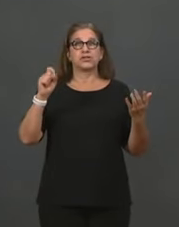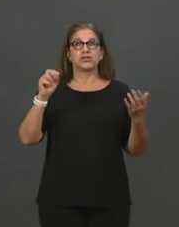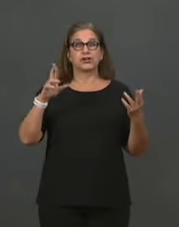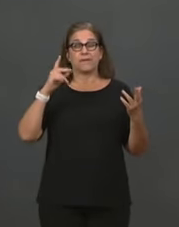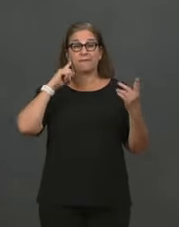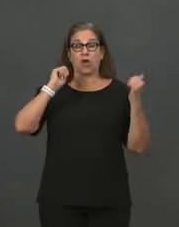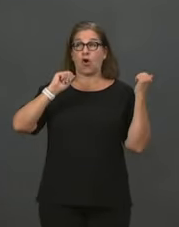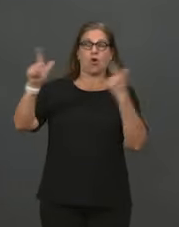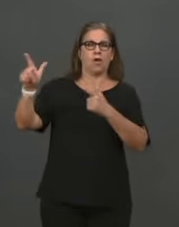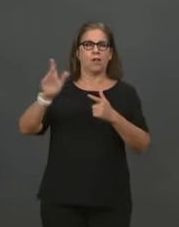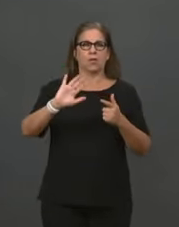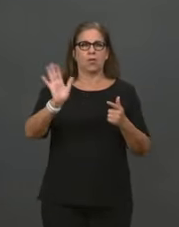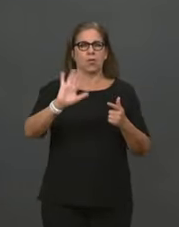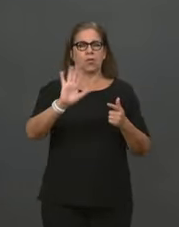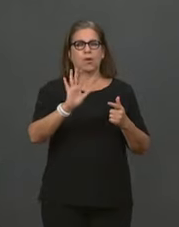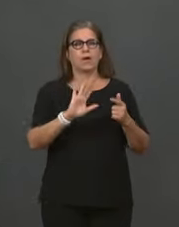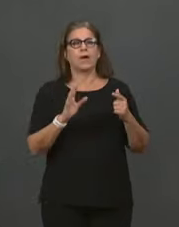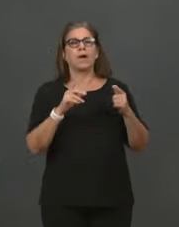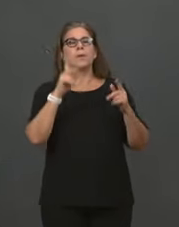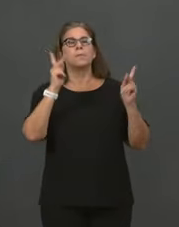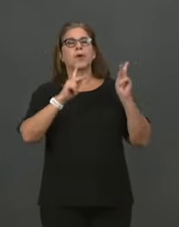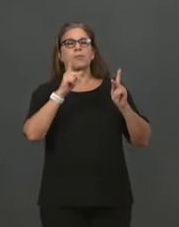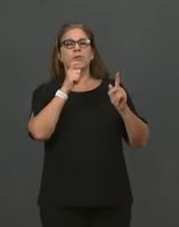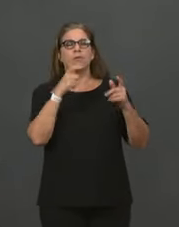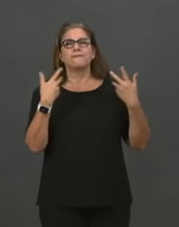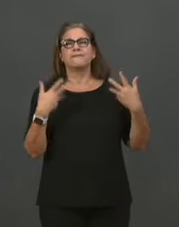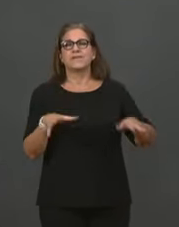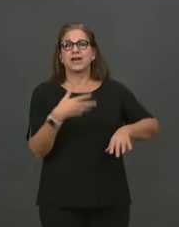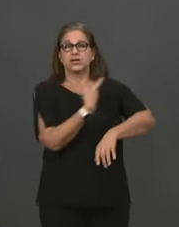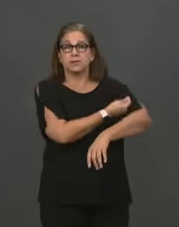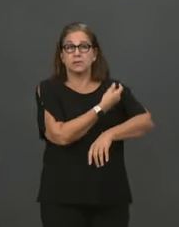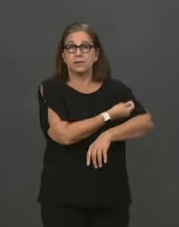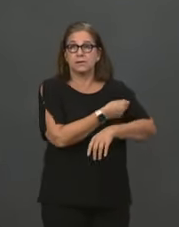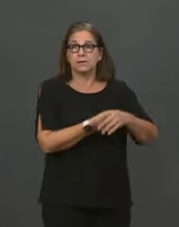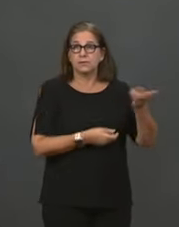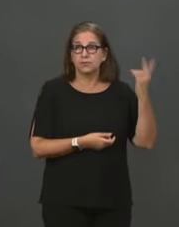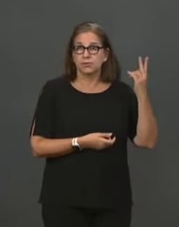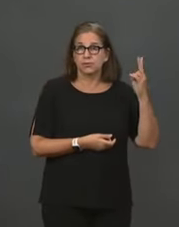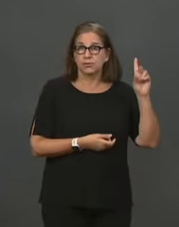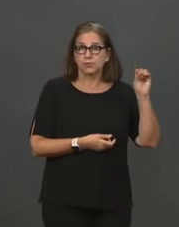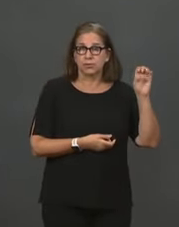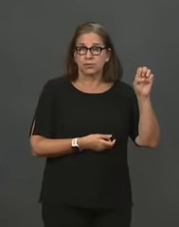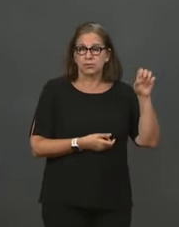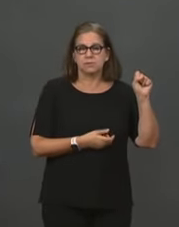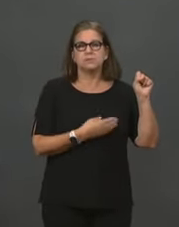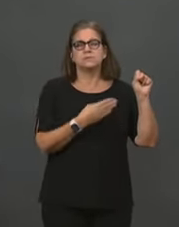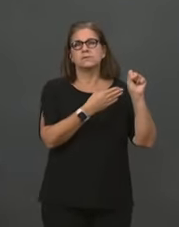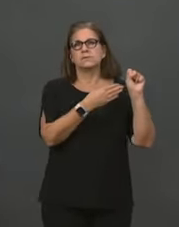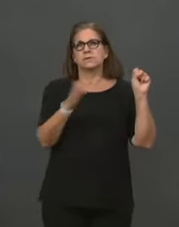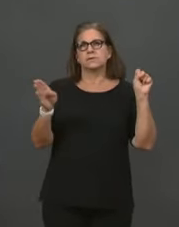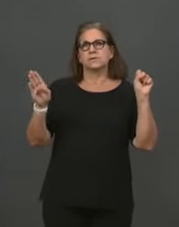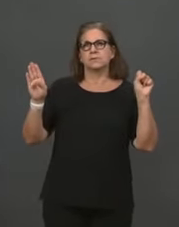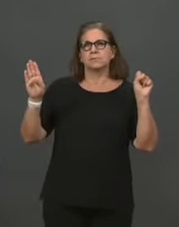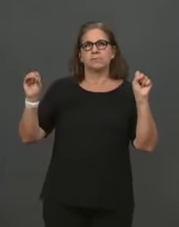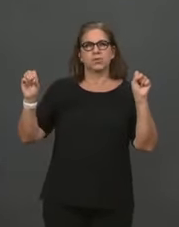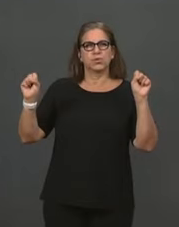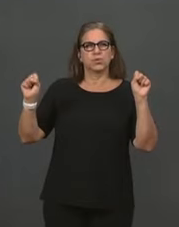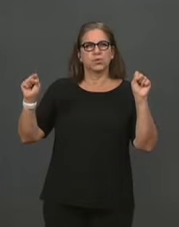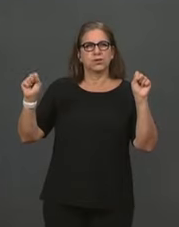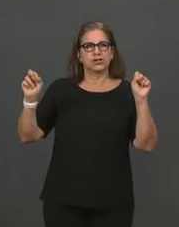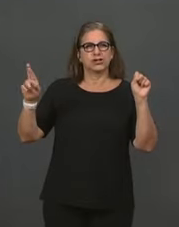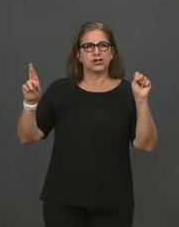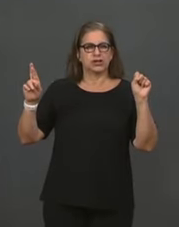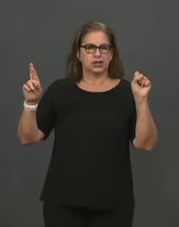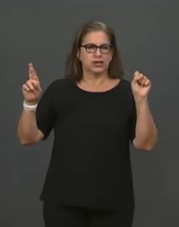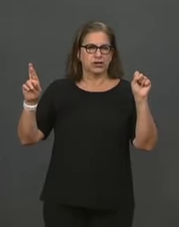We will continue to look at this. We may need to update our definition of fully vaccinated in the future. But right now, what I would say is, if you're eligible for